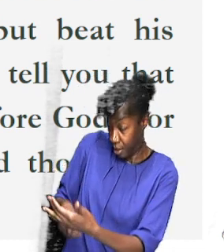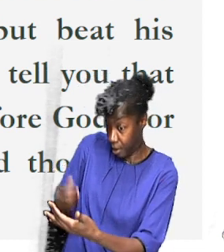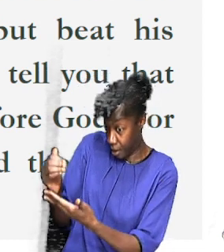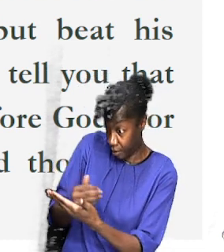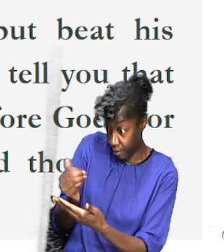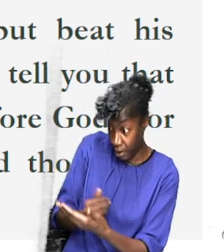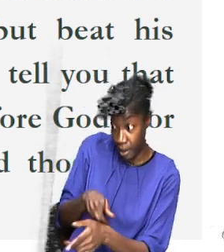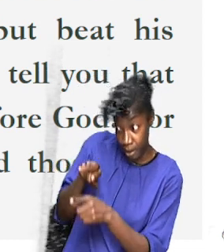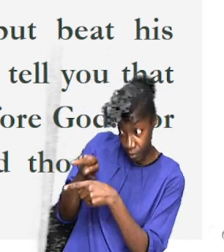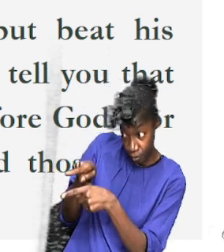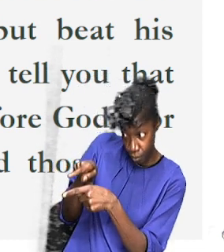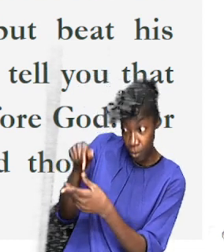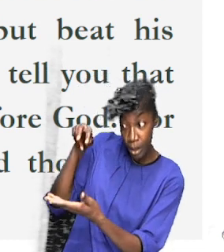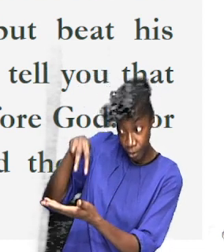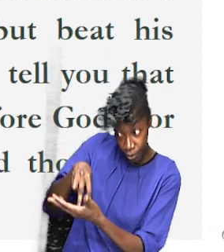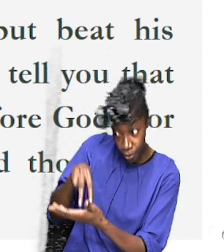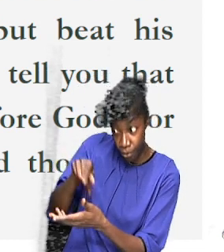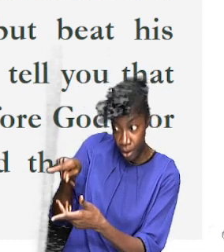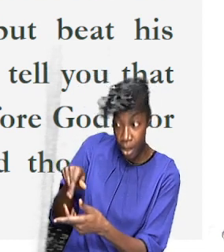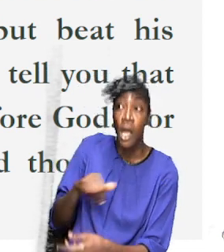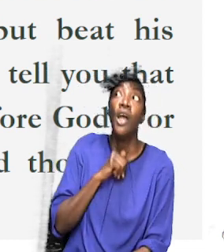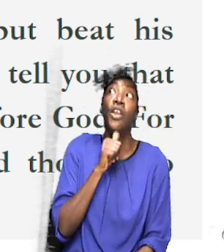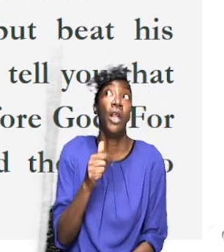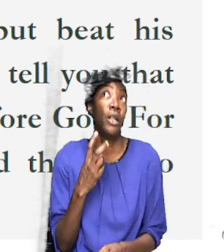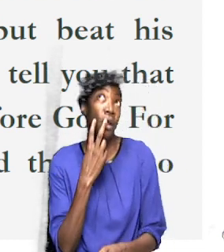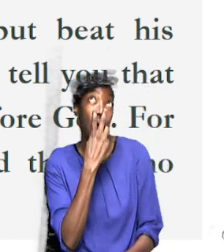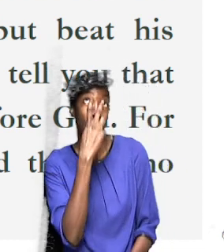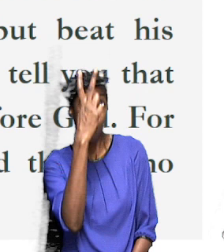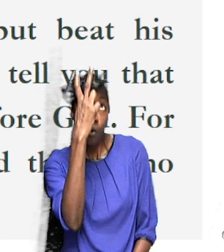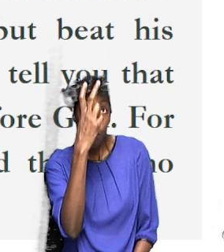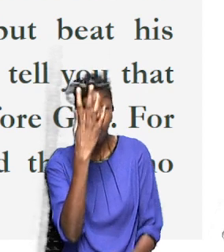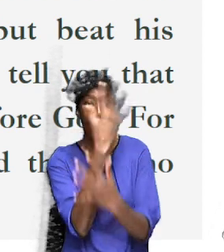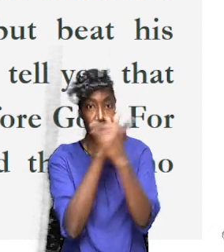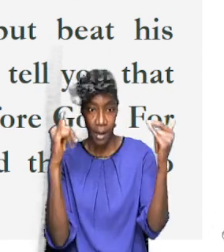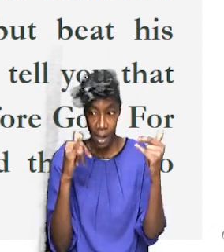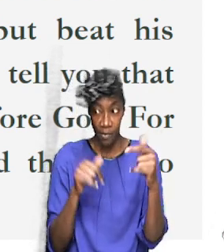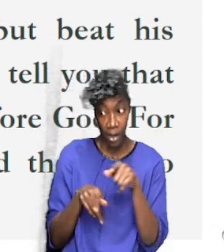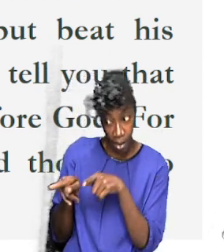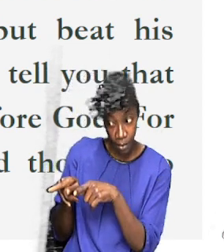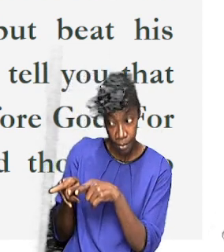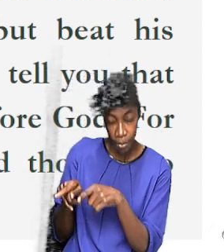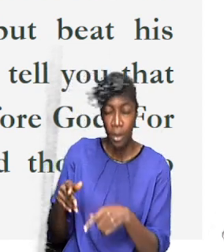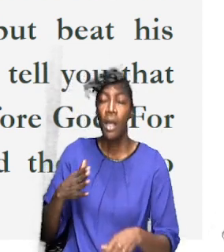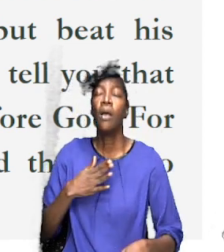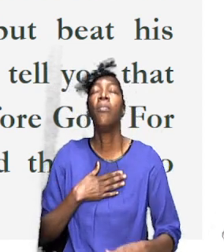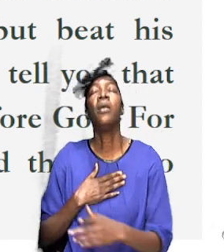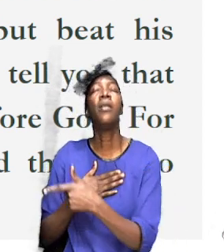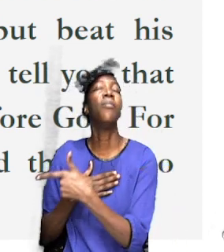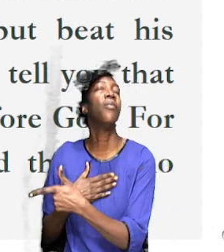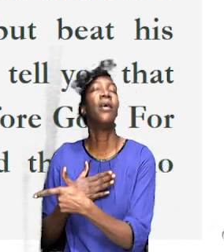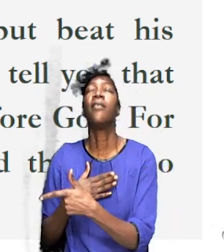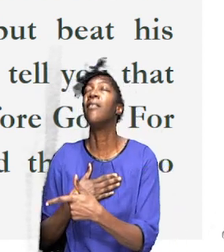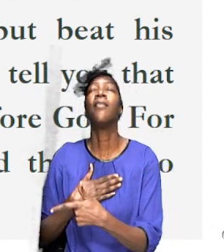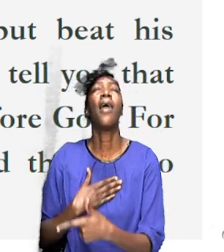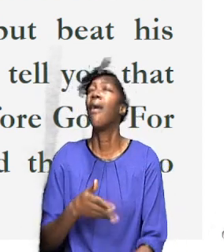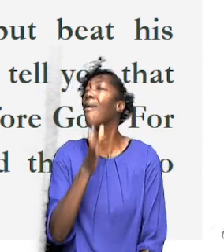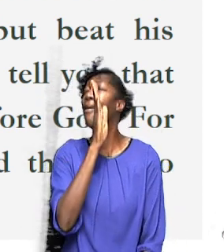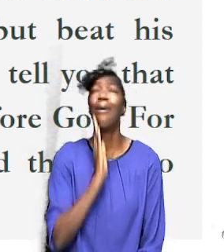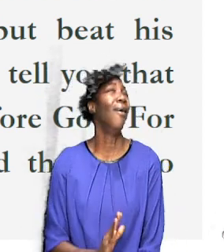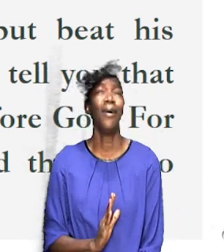distance, and the Bible said he would not even look up to heaven, but beat his breast and said, God,